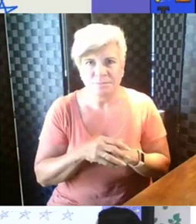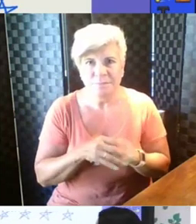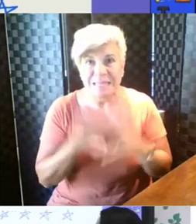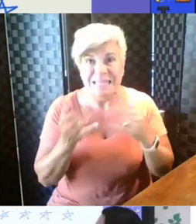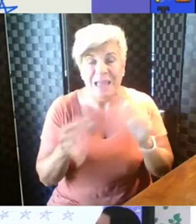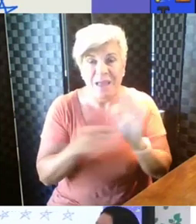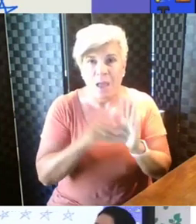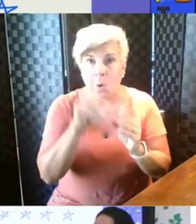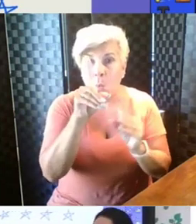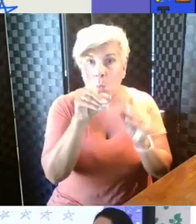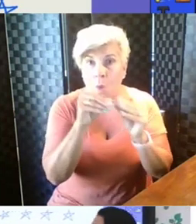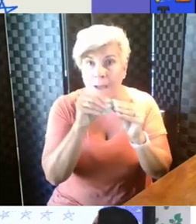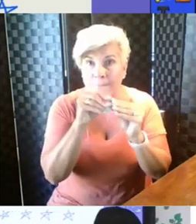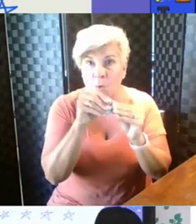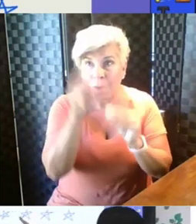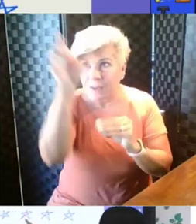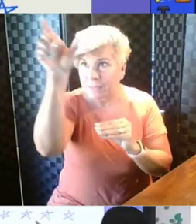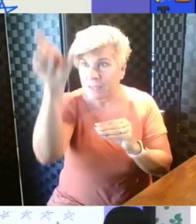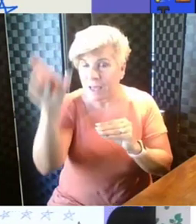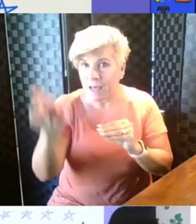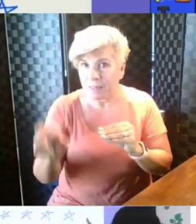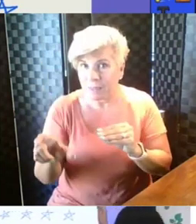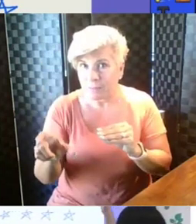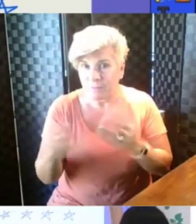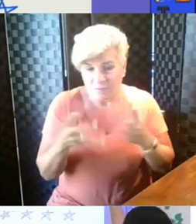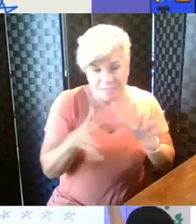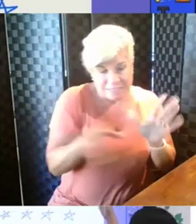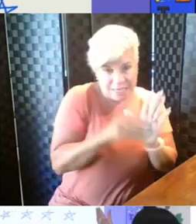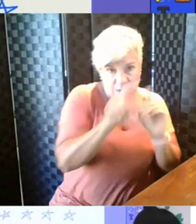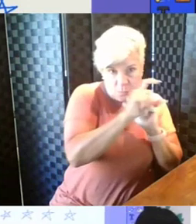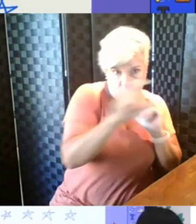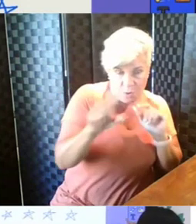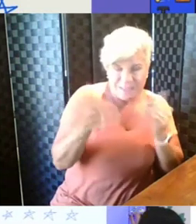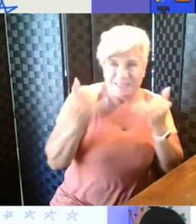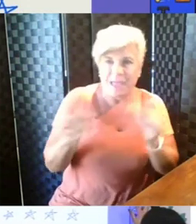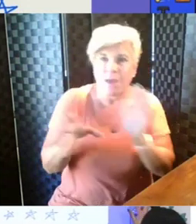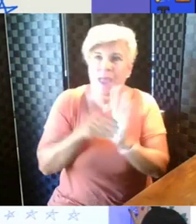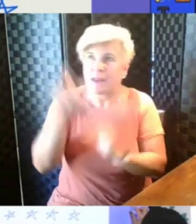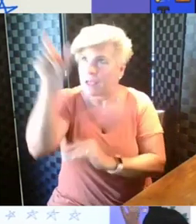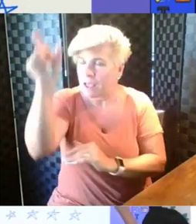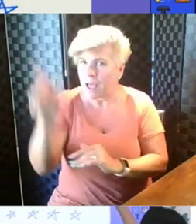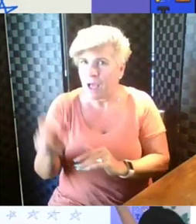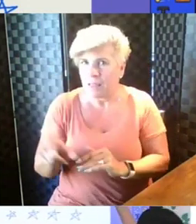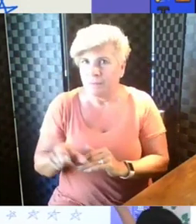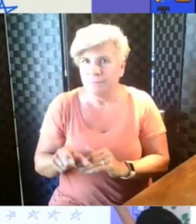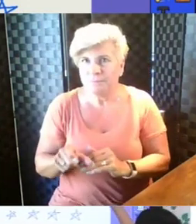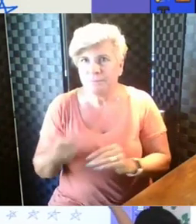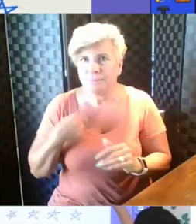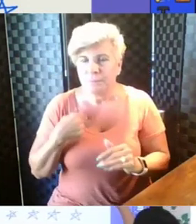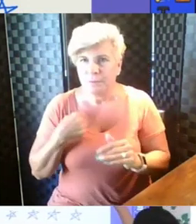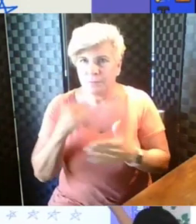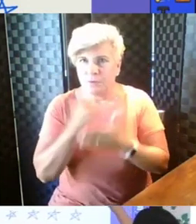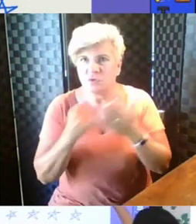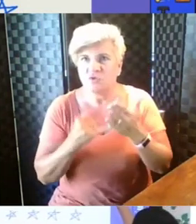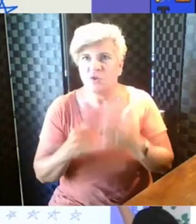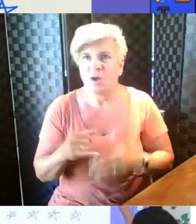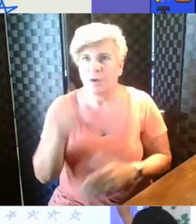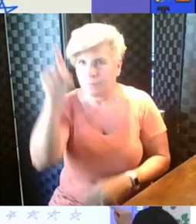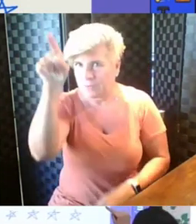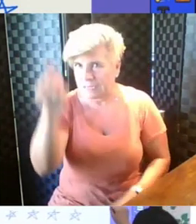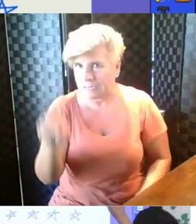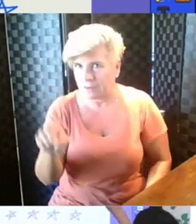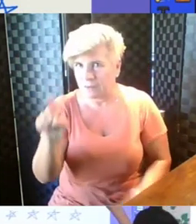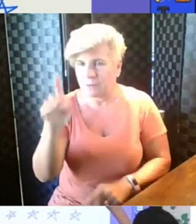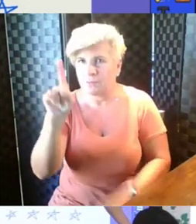going to add one more column. So we added a row. Now we're going to add a column. So I'm going to draw this right over here on